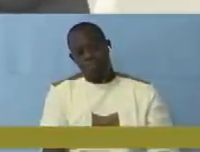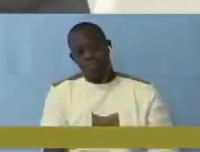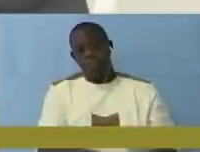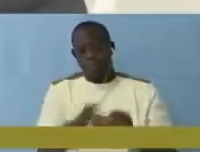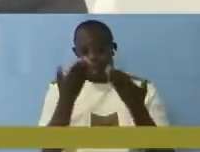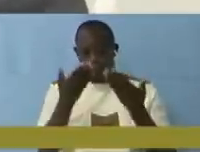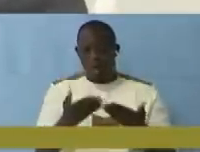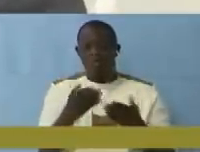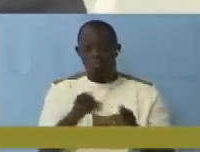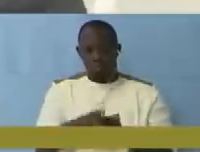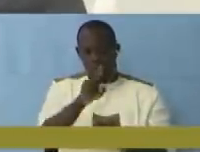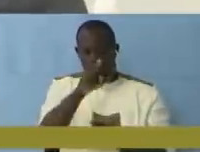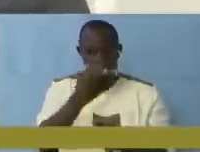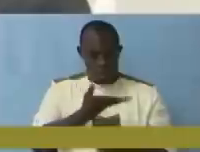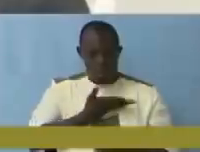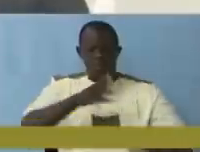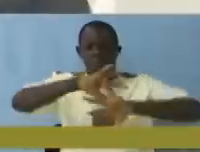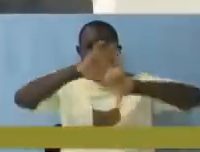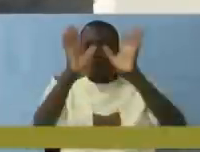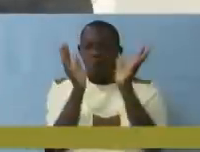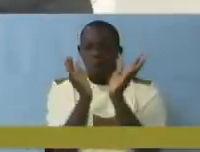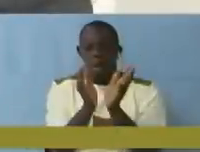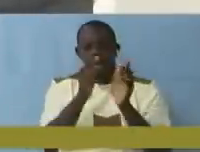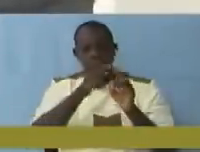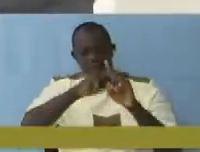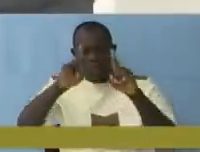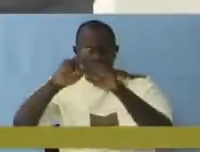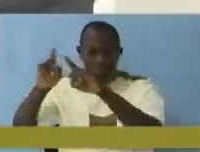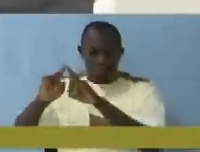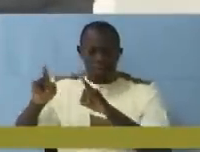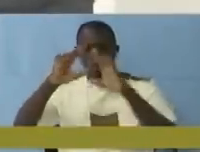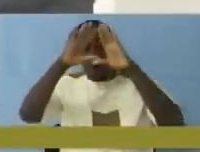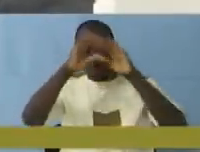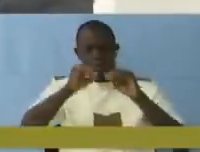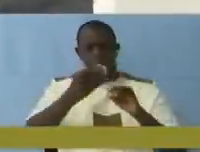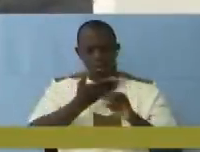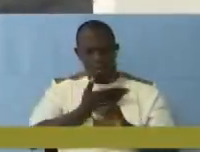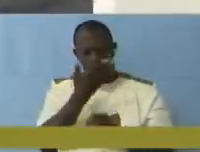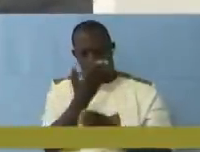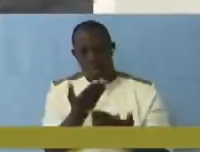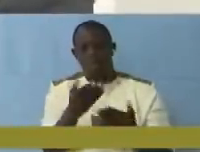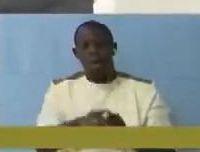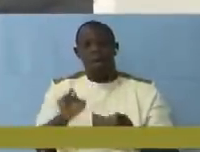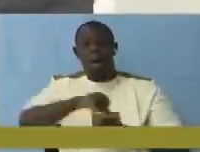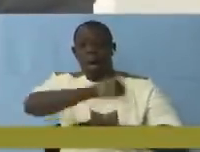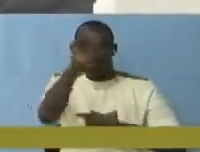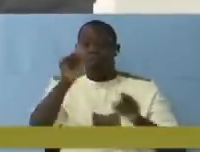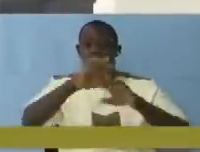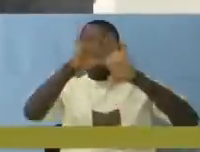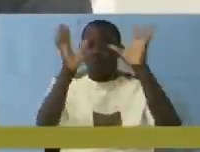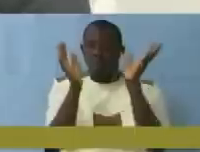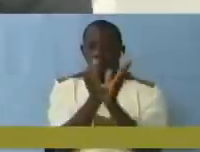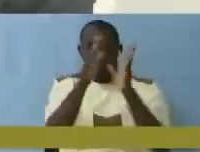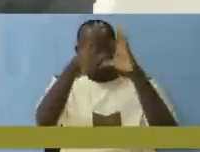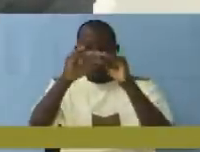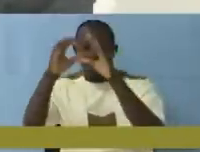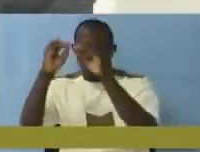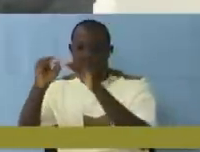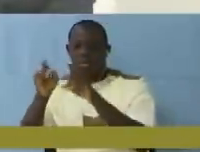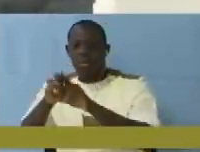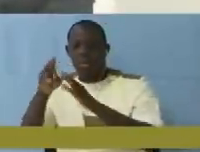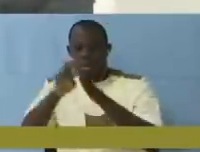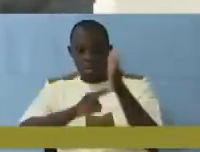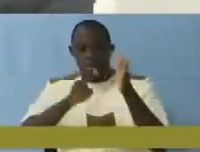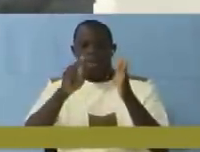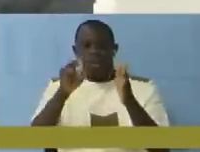So you have all this section, Silang ye bundal be soto jero. and all these sections would require investigations.